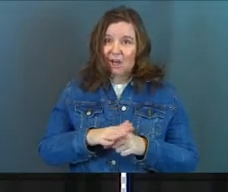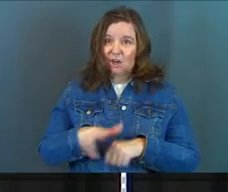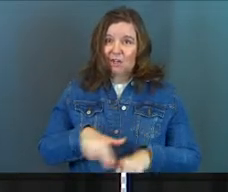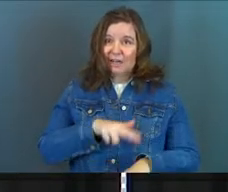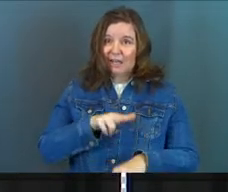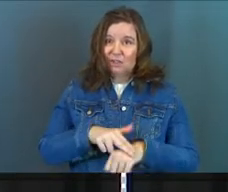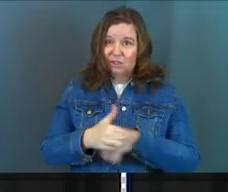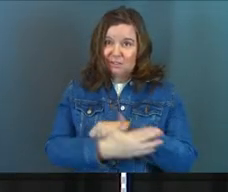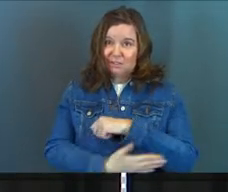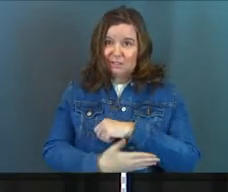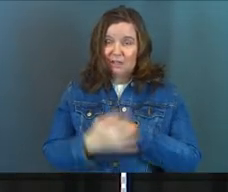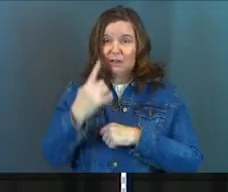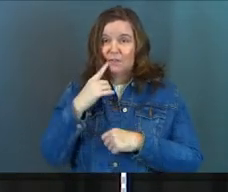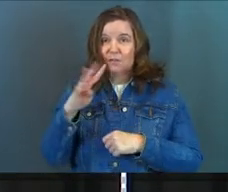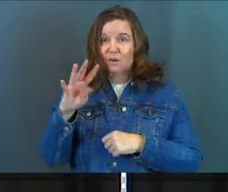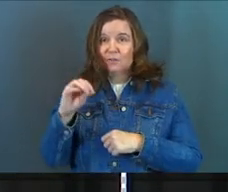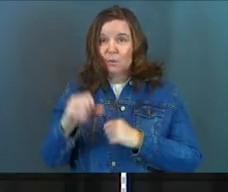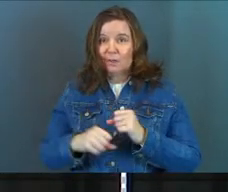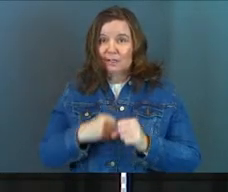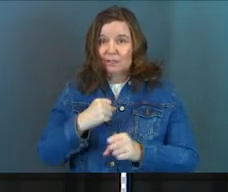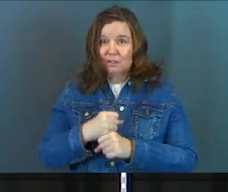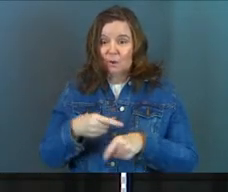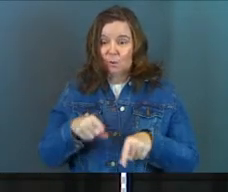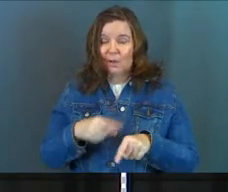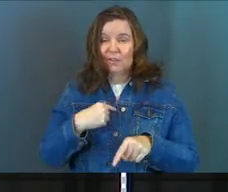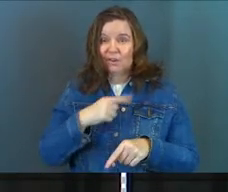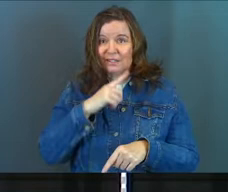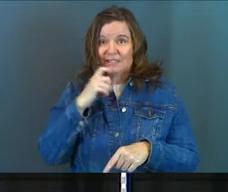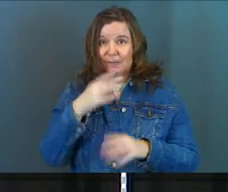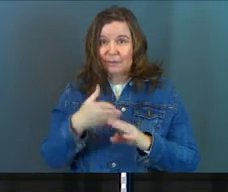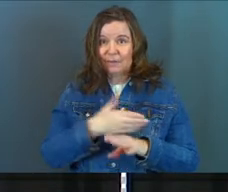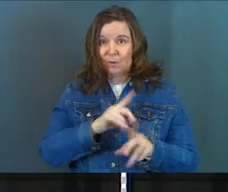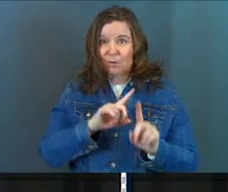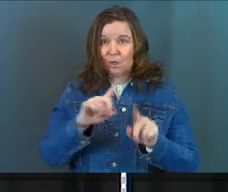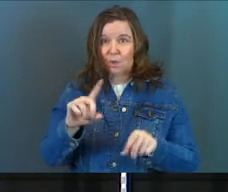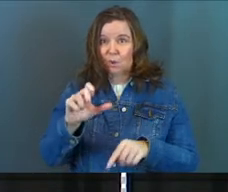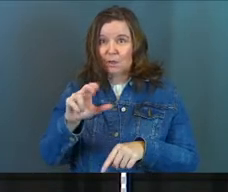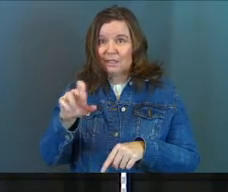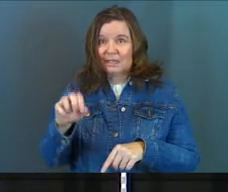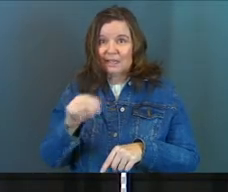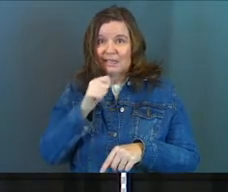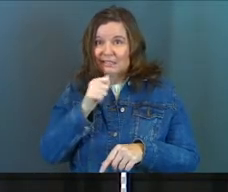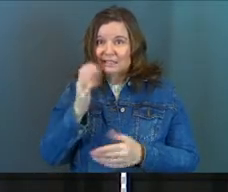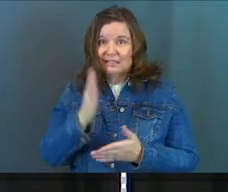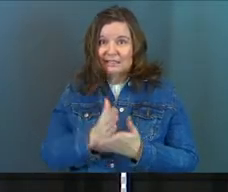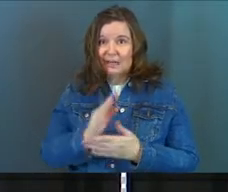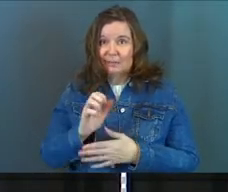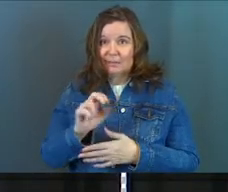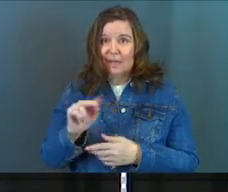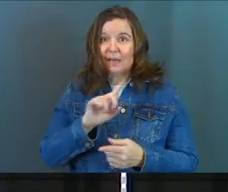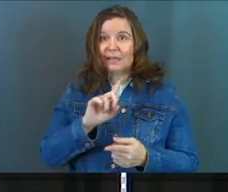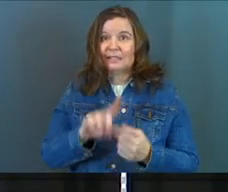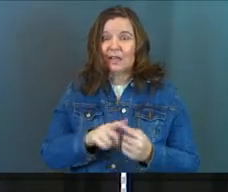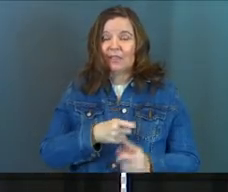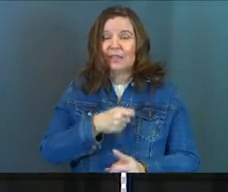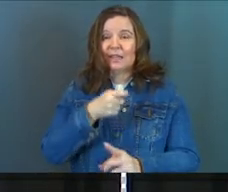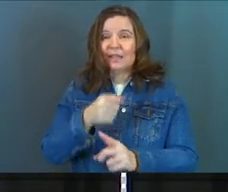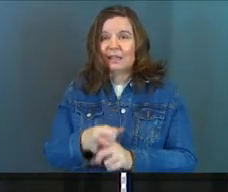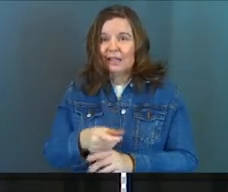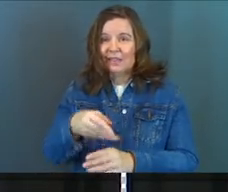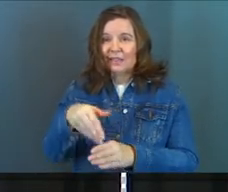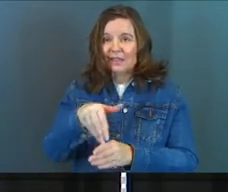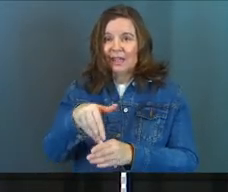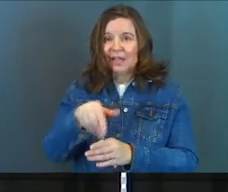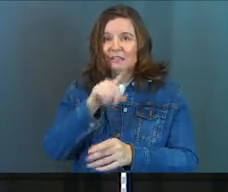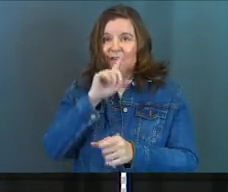nation for 40 years while they're in the desert before they get to Canaan. God does not shut off the manna until they hit the